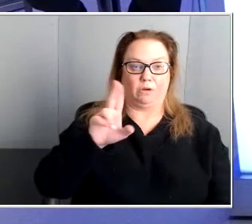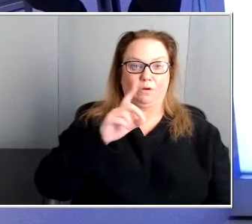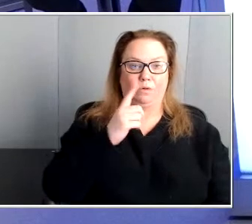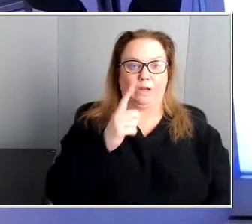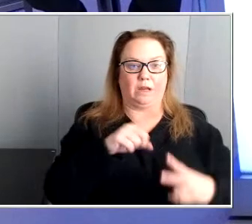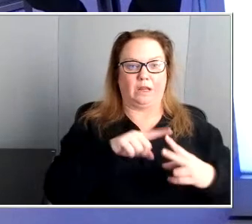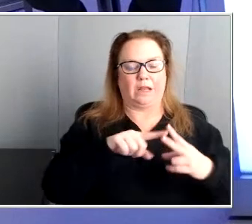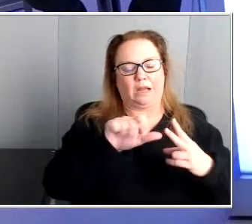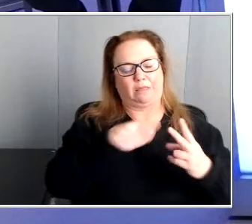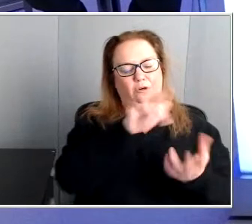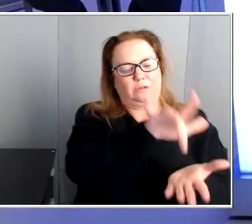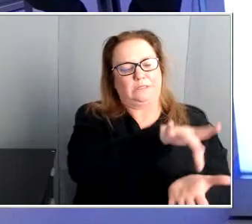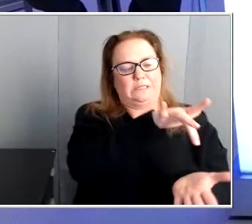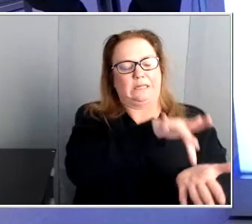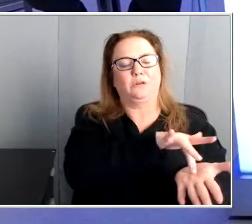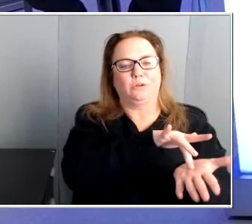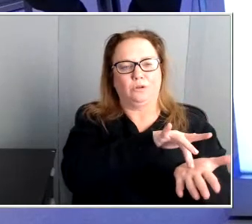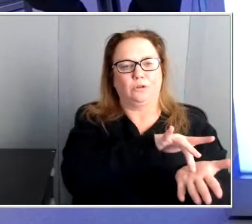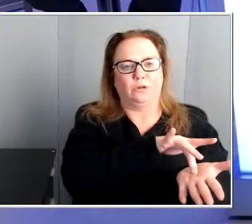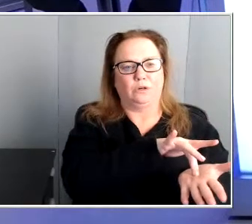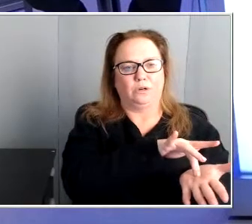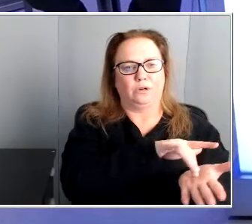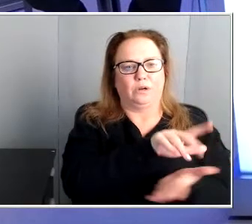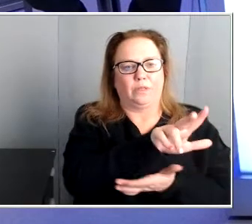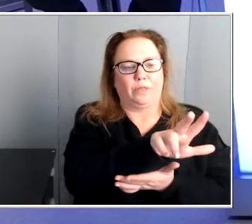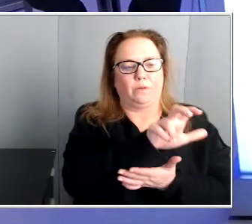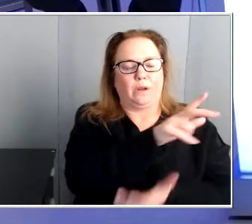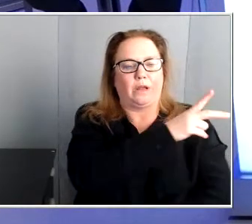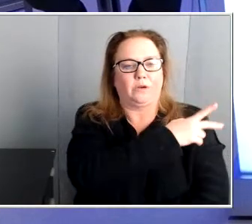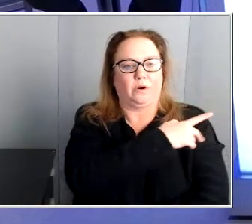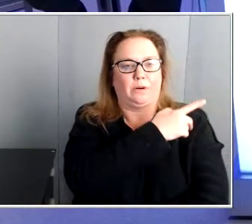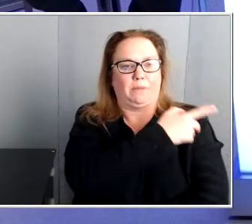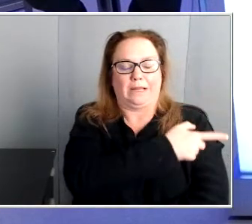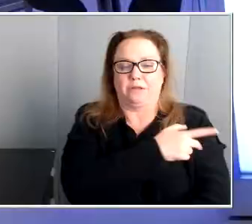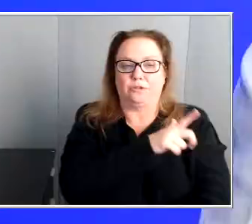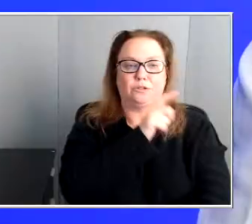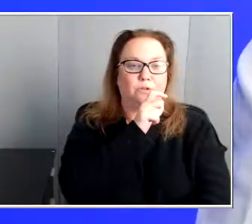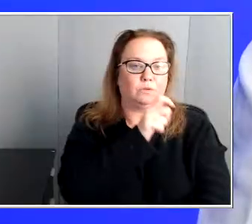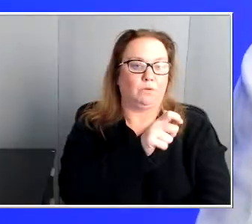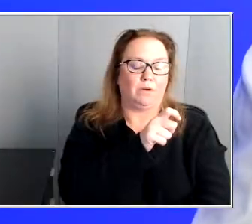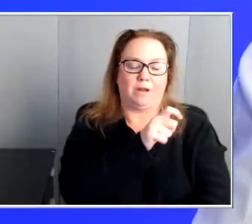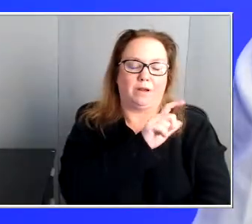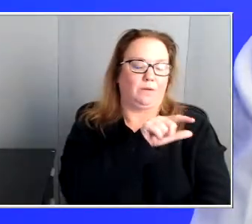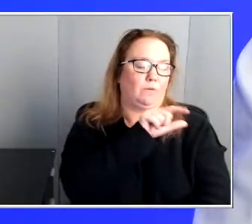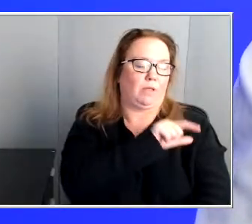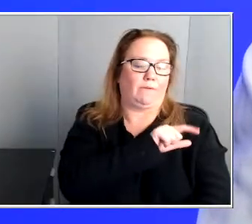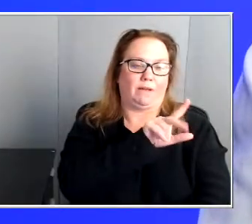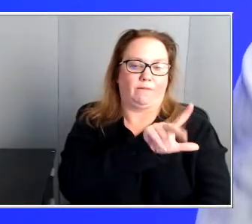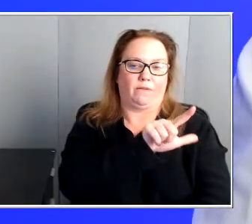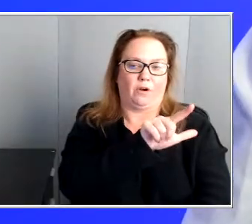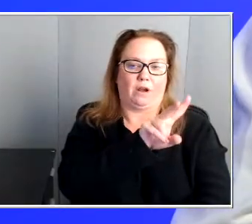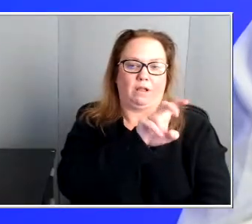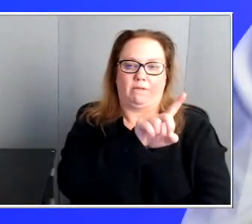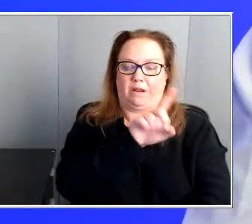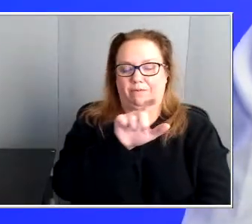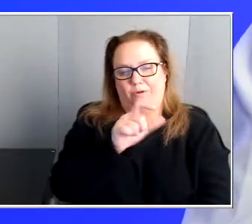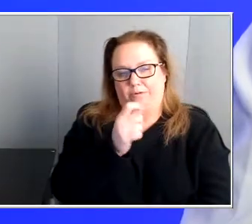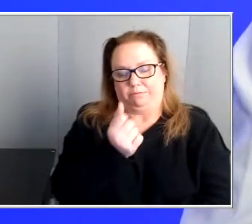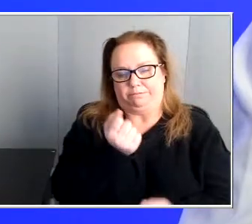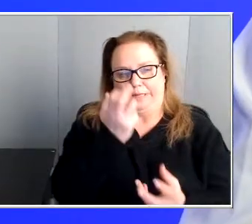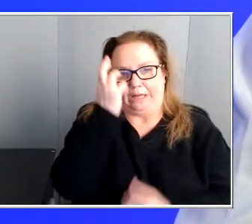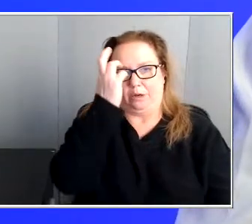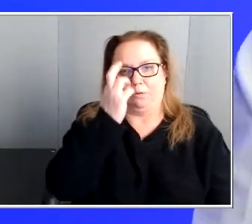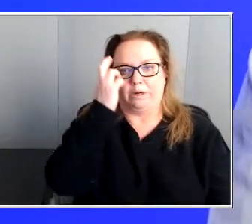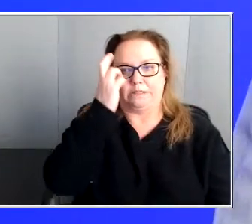We kind of observed 300 patients who were not candidates for LVAD for one reason or other. Mean survival